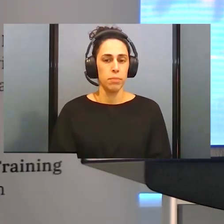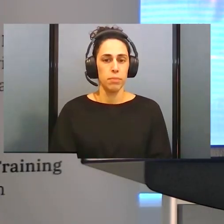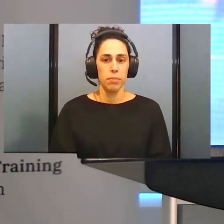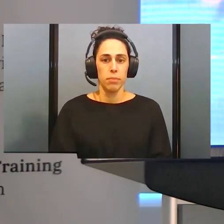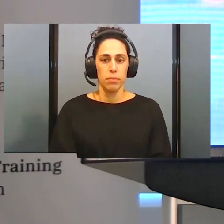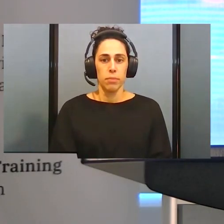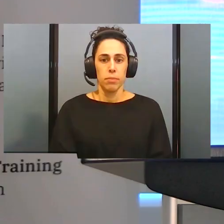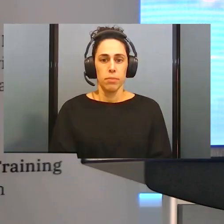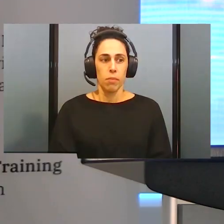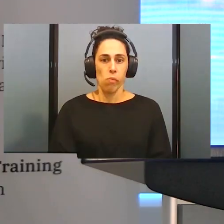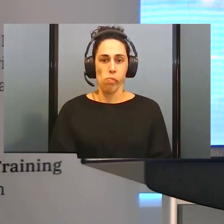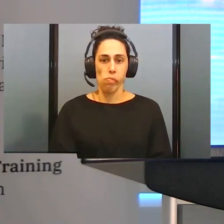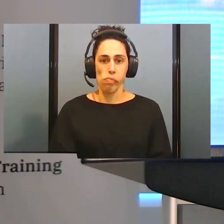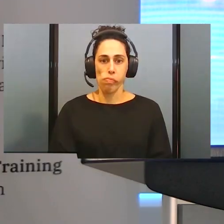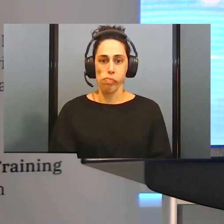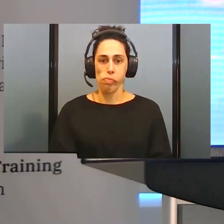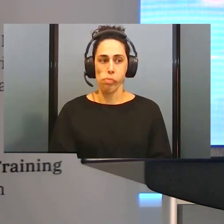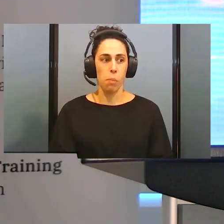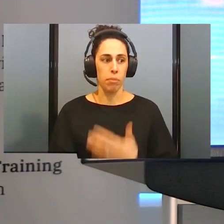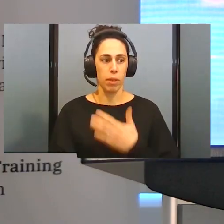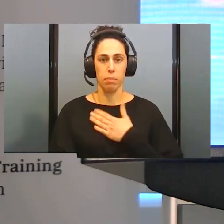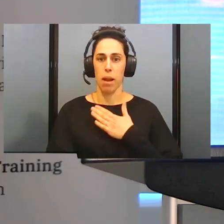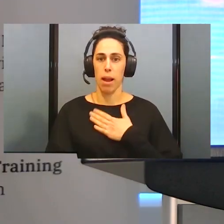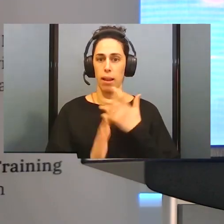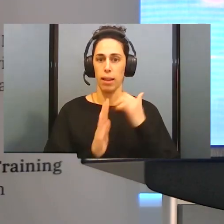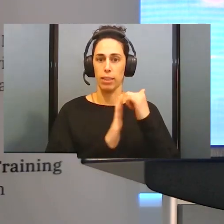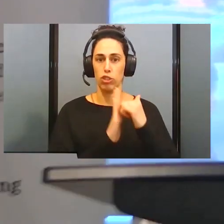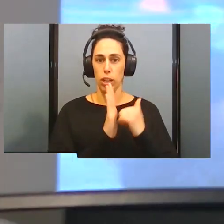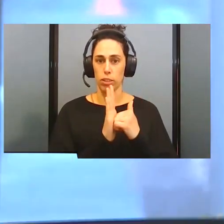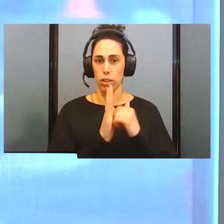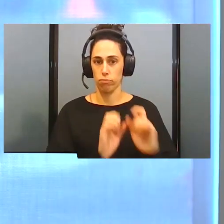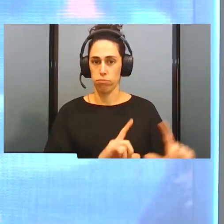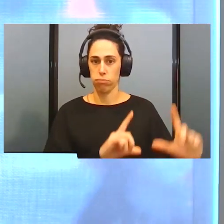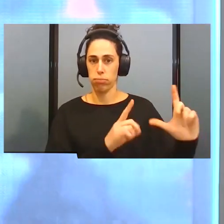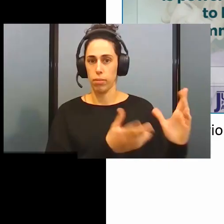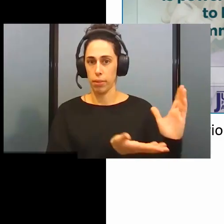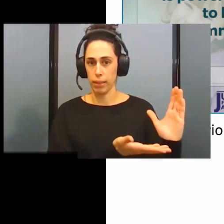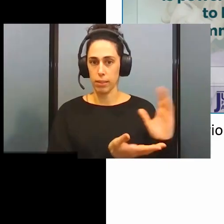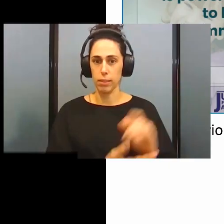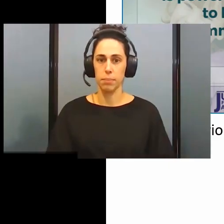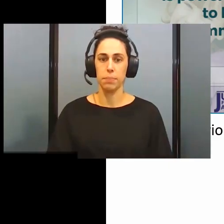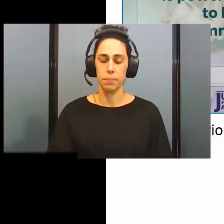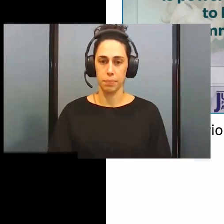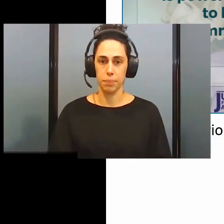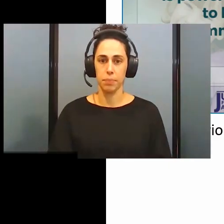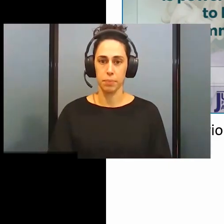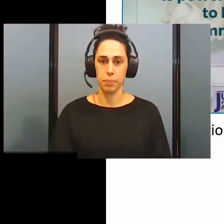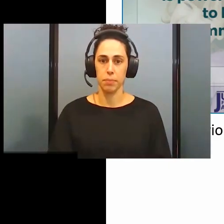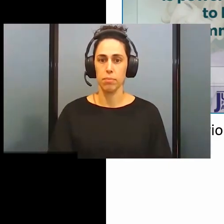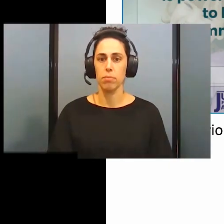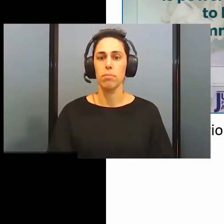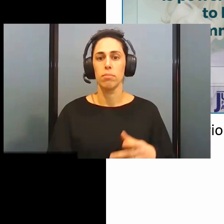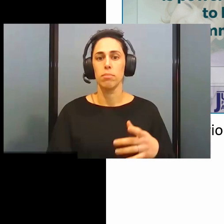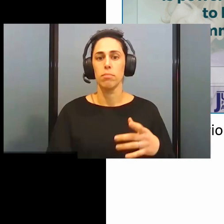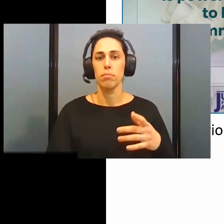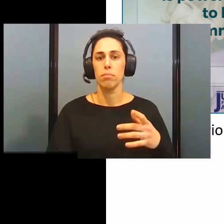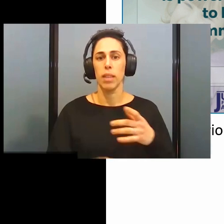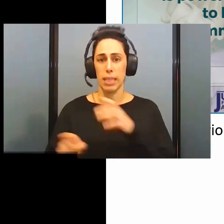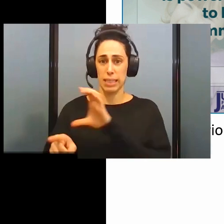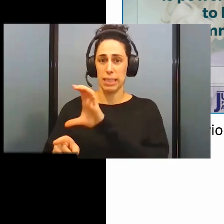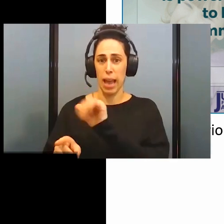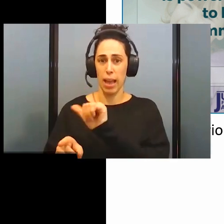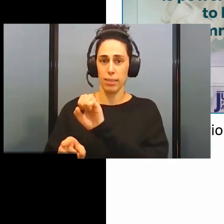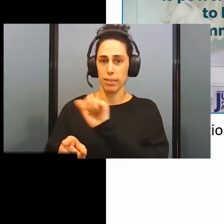So this is my agenda. We're going to speed through some of it, especially as it overlapped a little bit with the CASA slides.